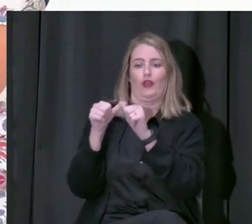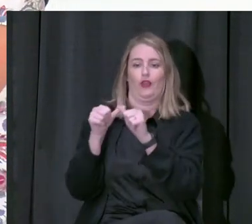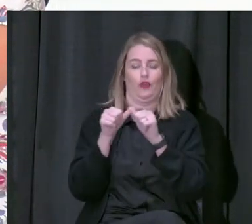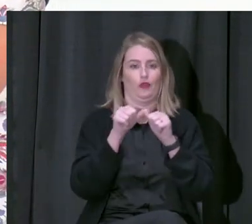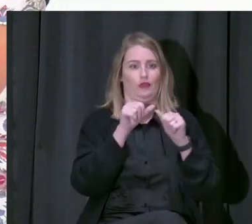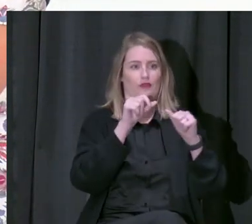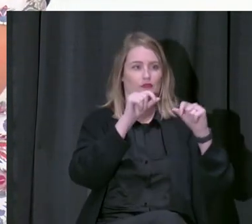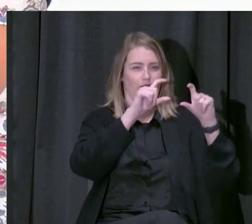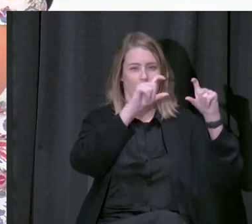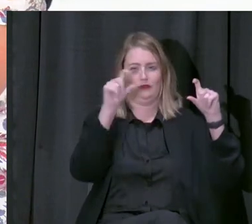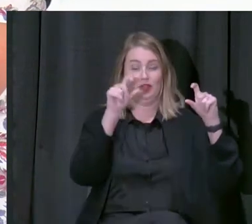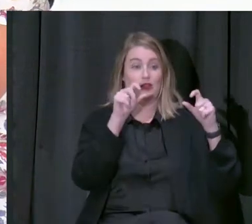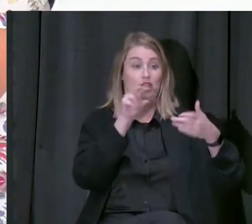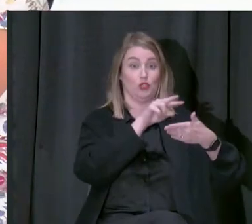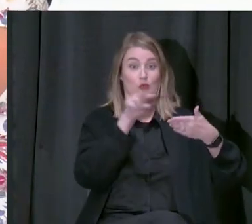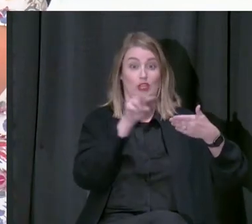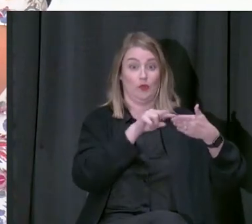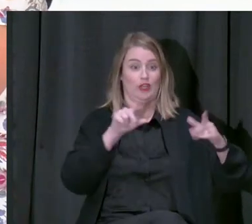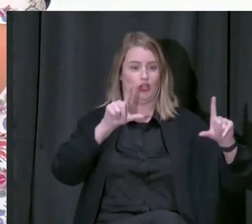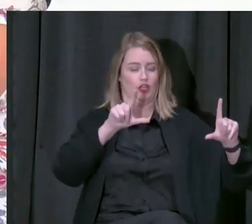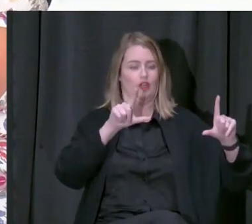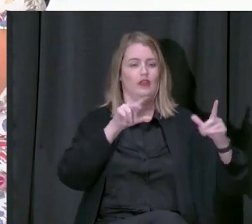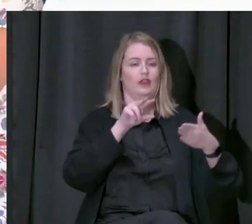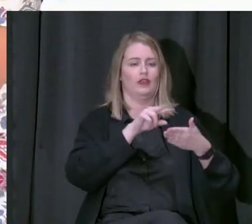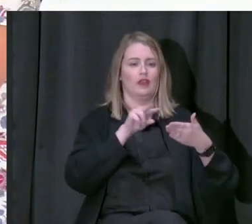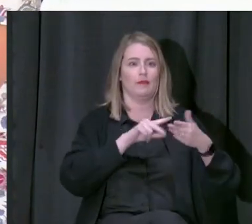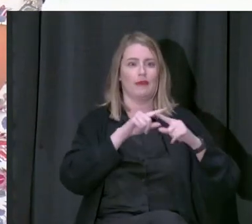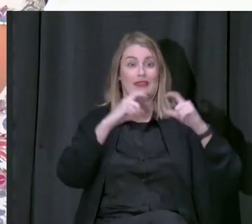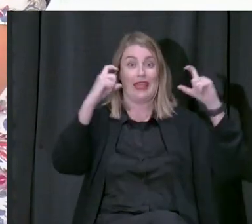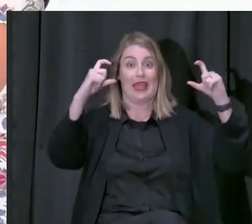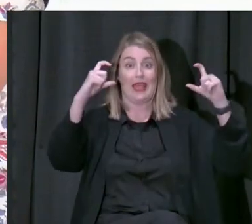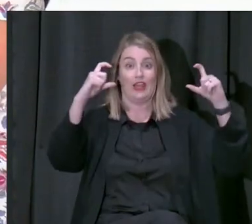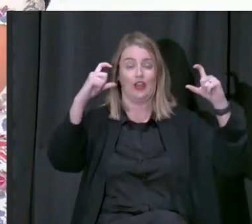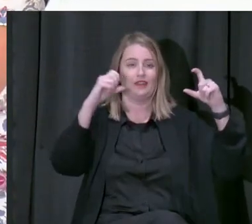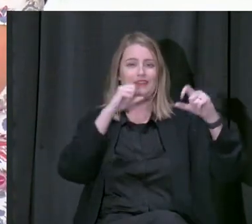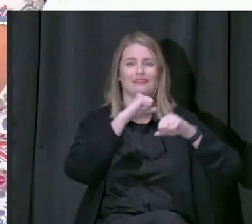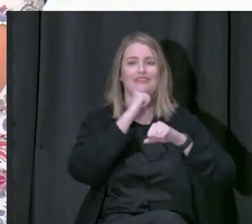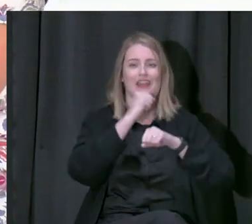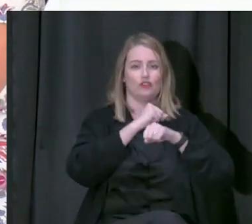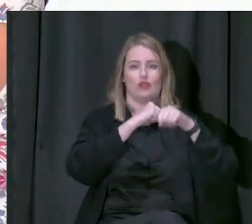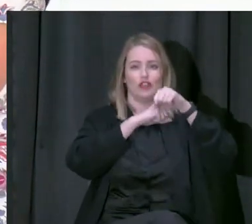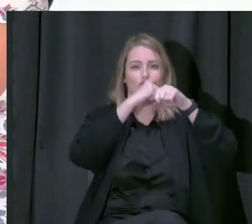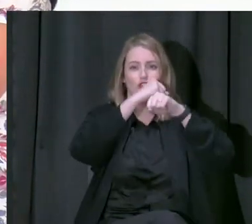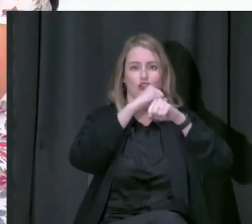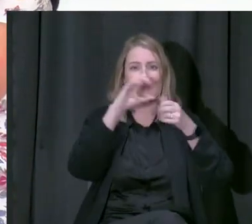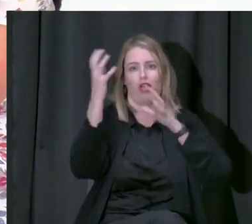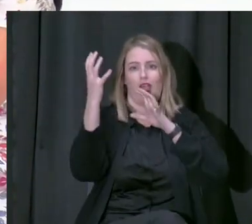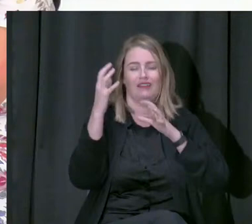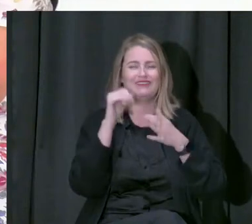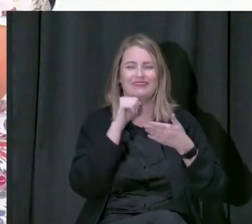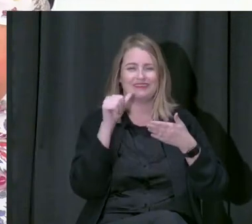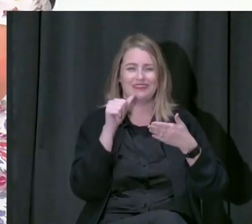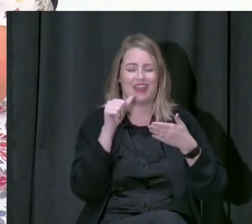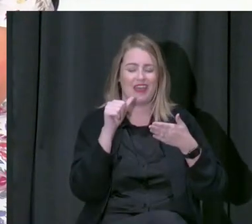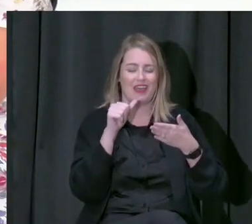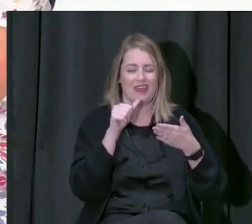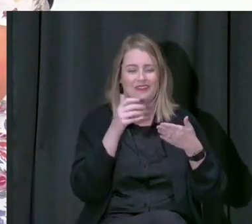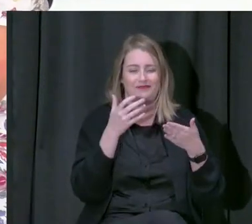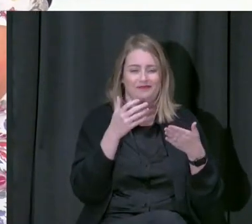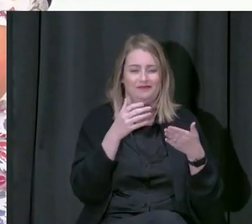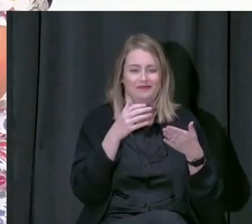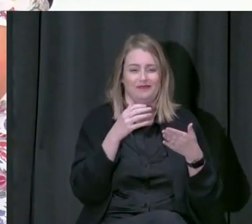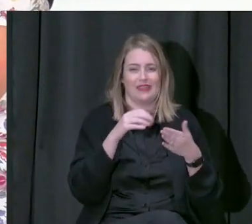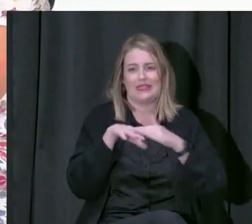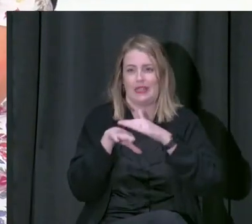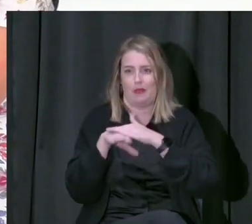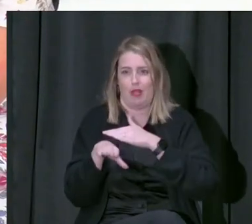readable from a screen reader, but the information isn't structured or the heading isn't structured, that's not accessible, because something I can scan and get to quickly where I